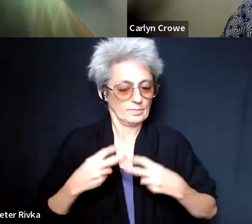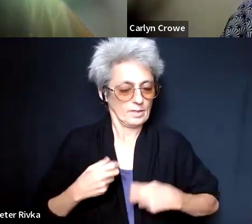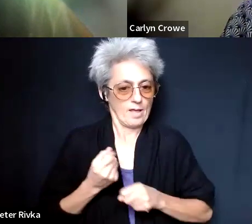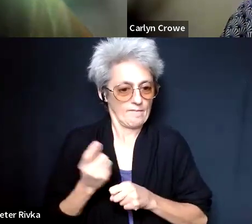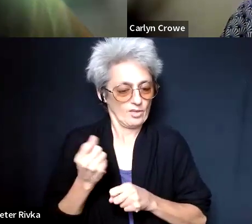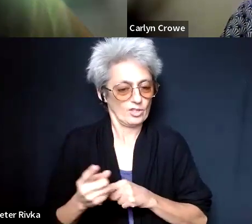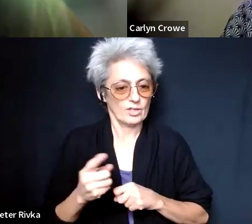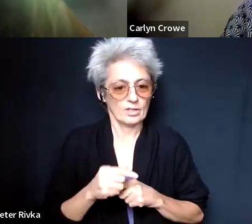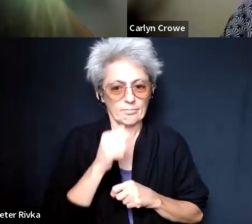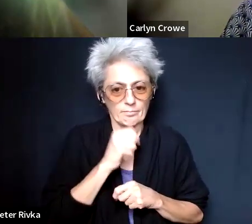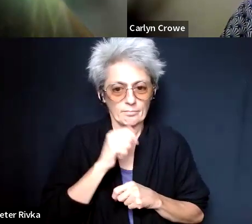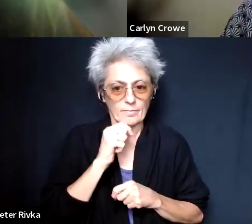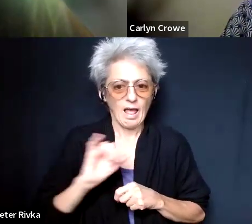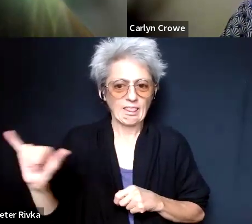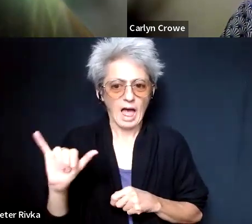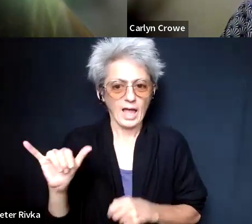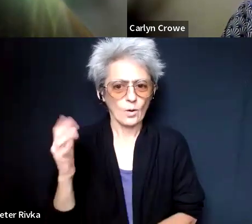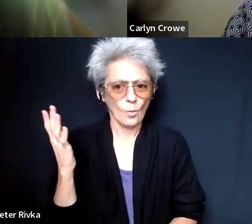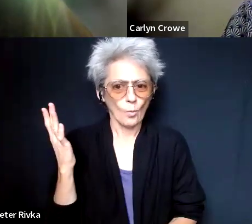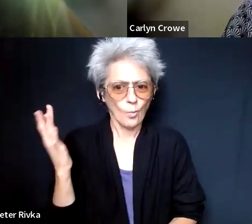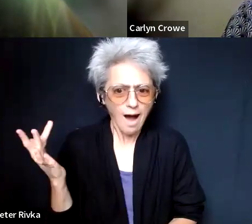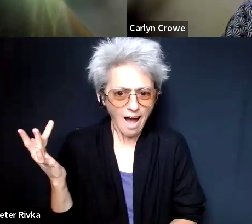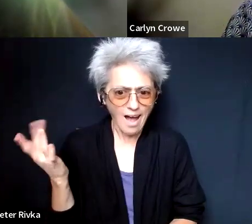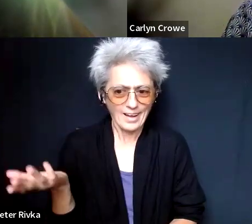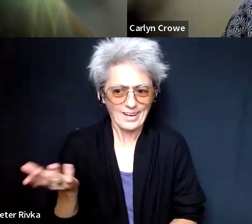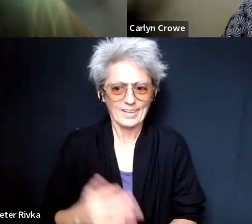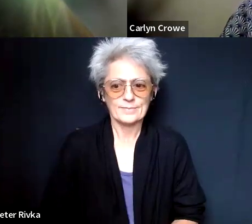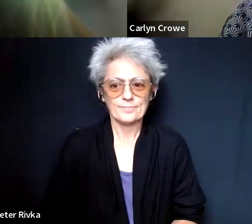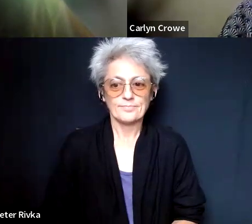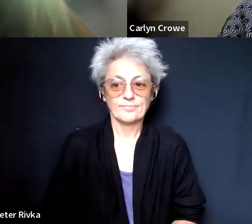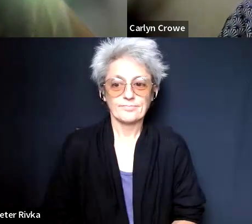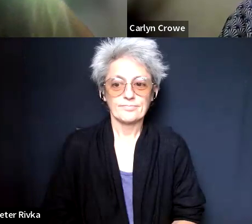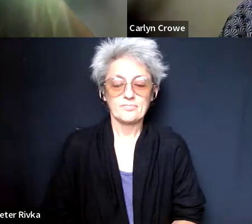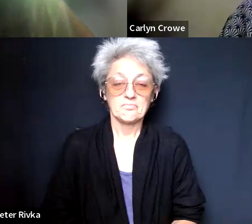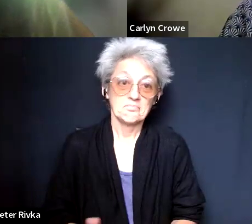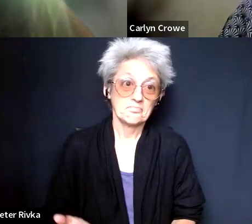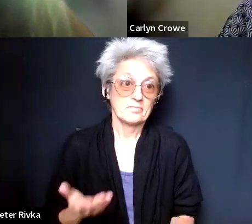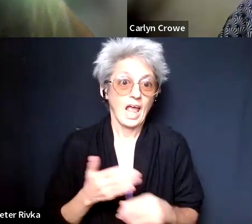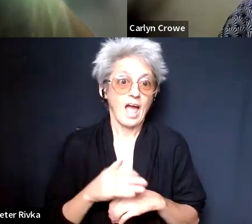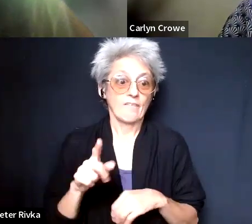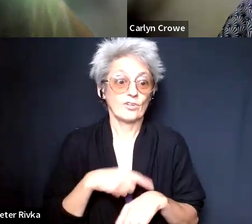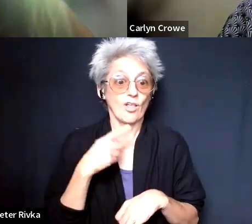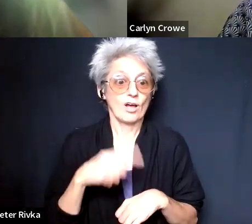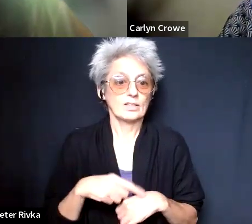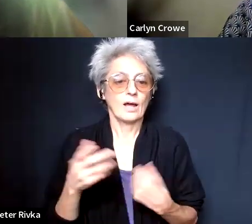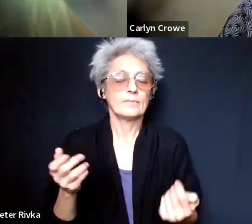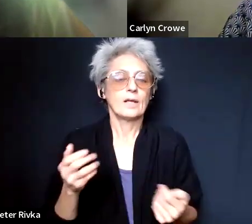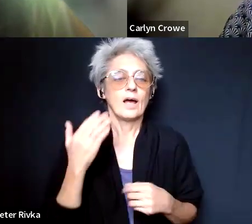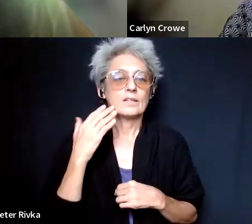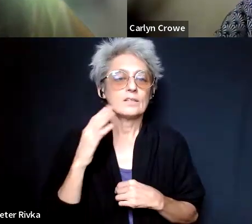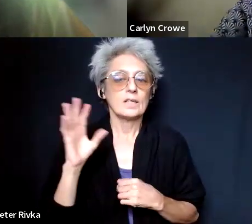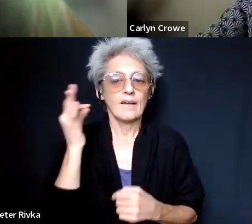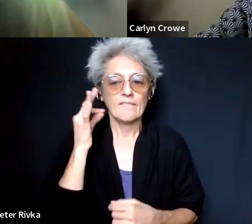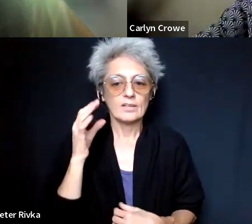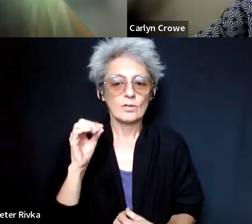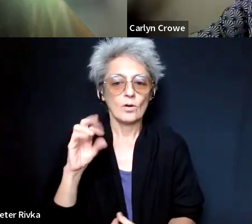like why at some point, and I understand that's a federal or CMS